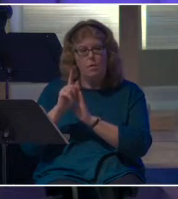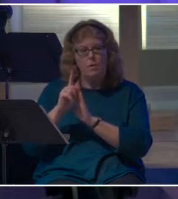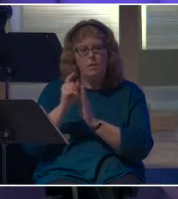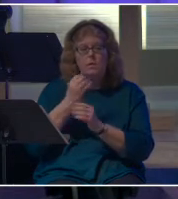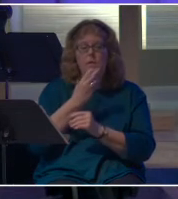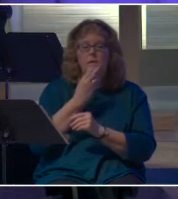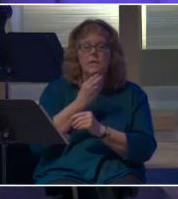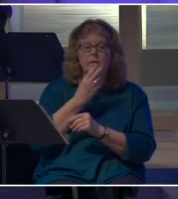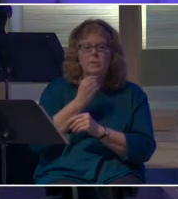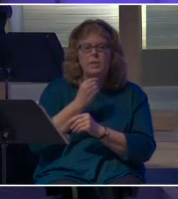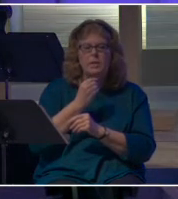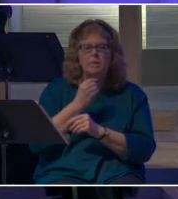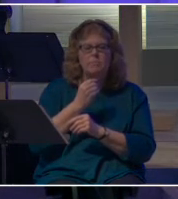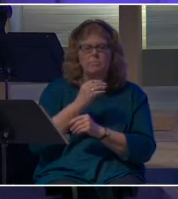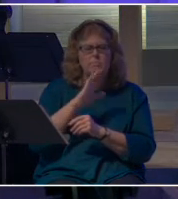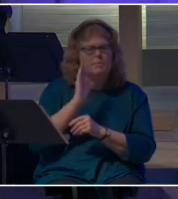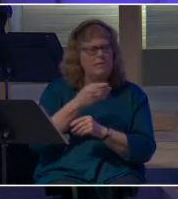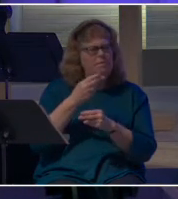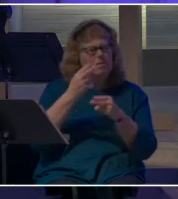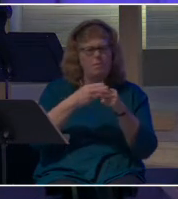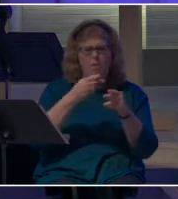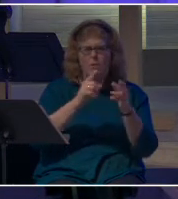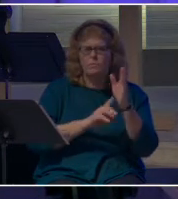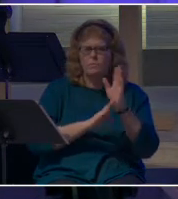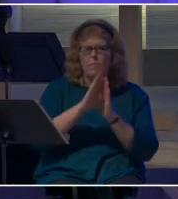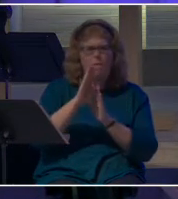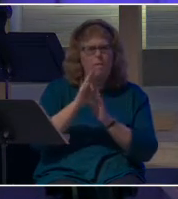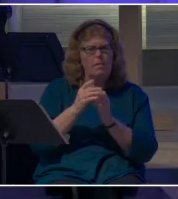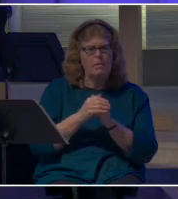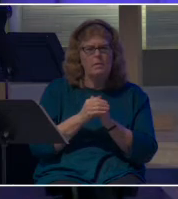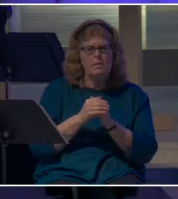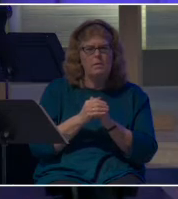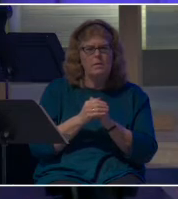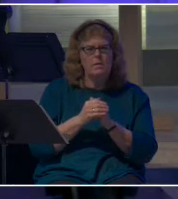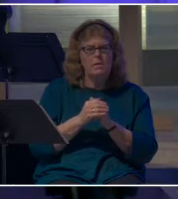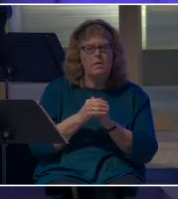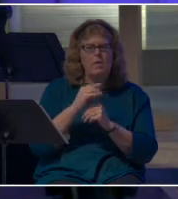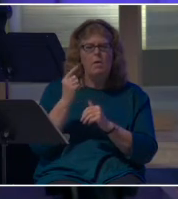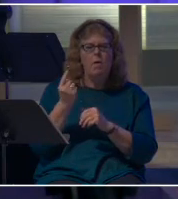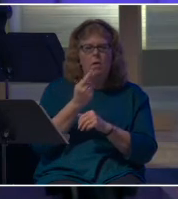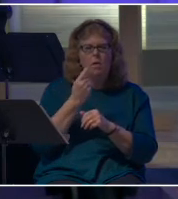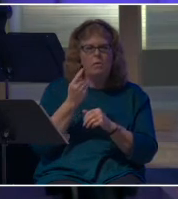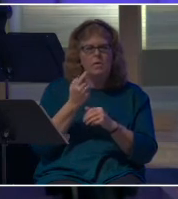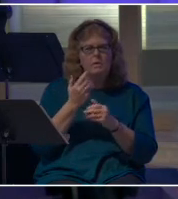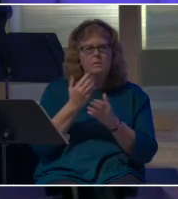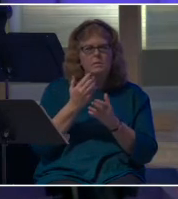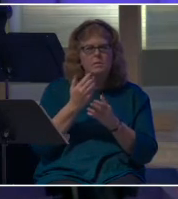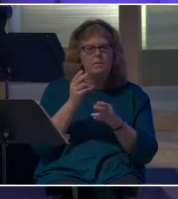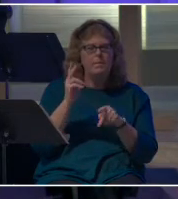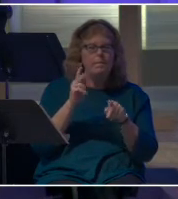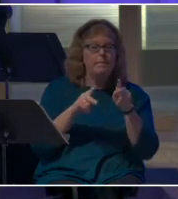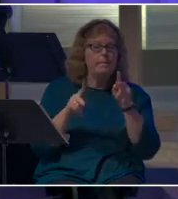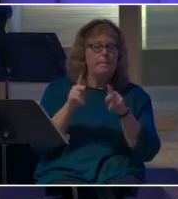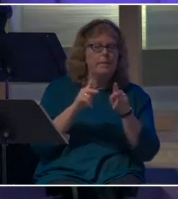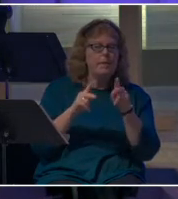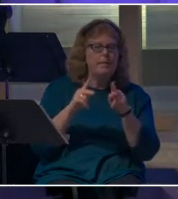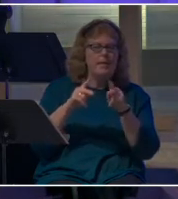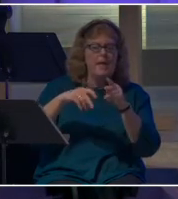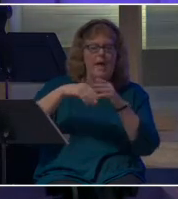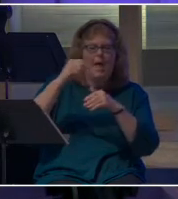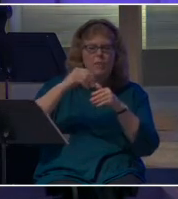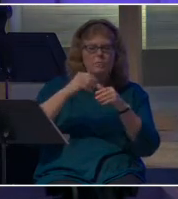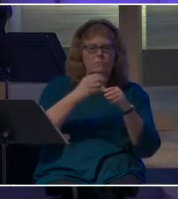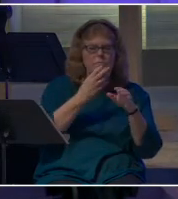Israelites are never described as tall. It's always people outside